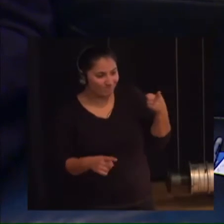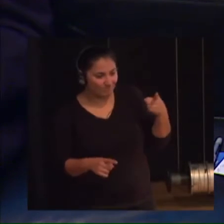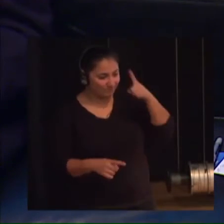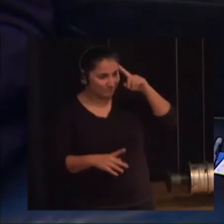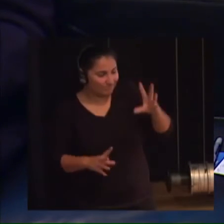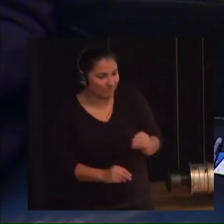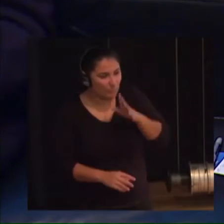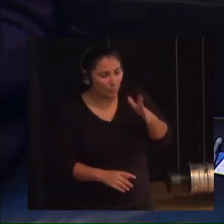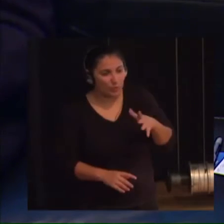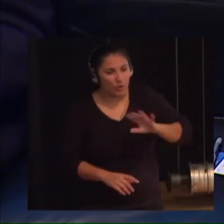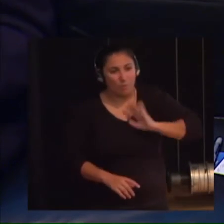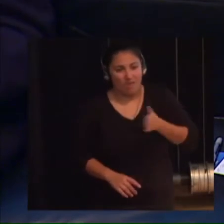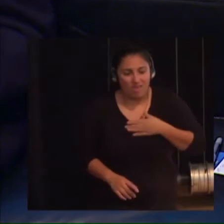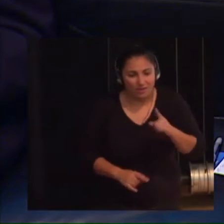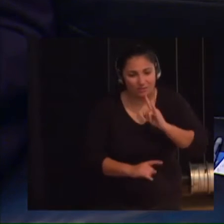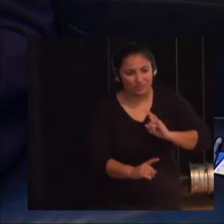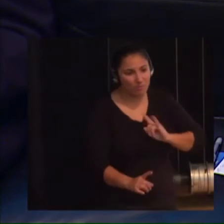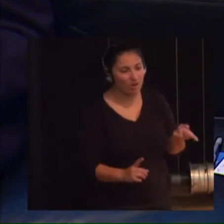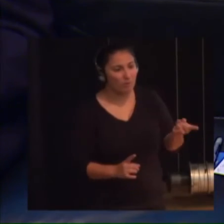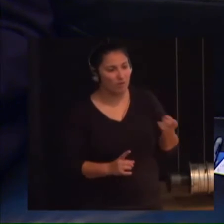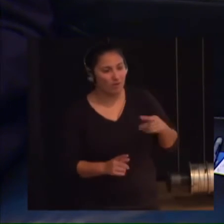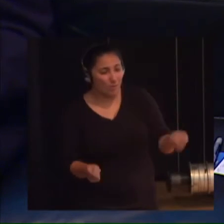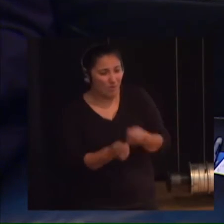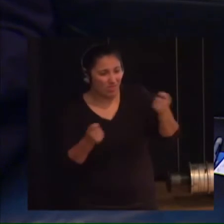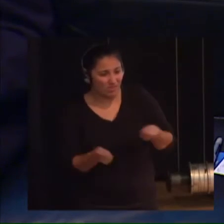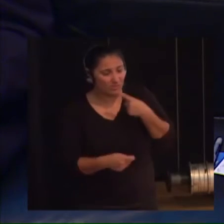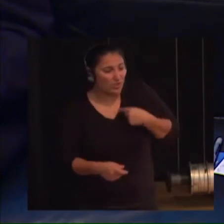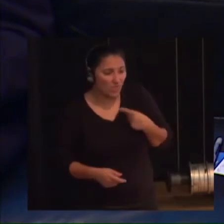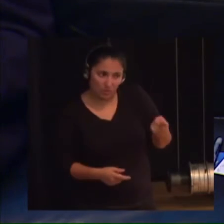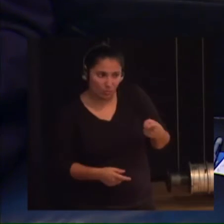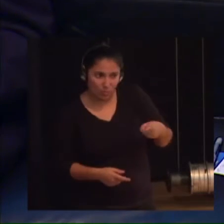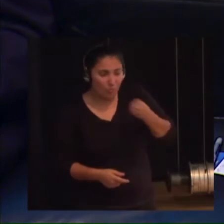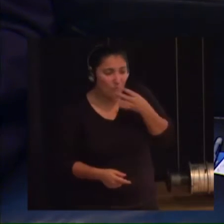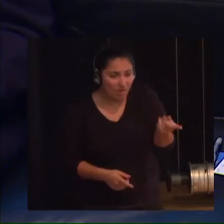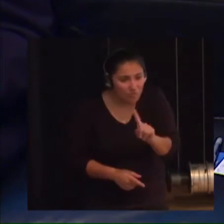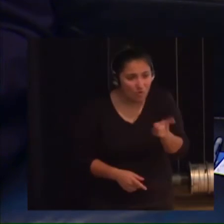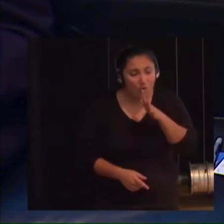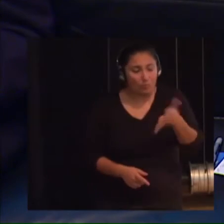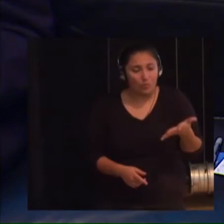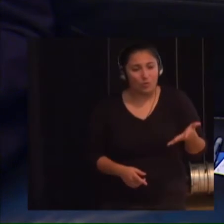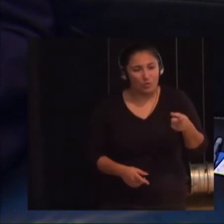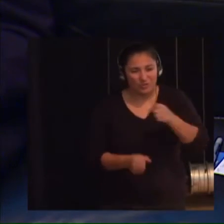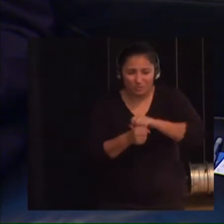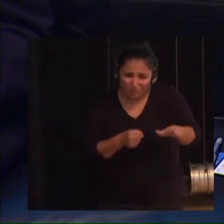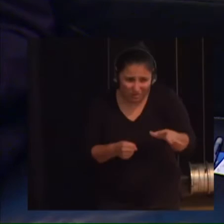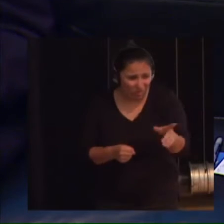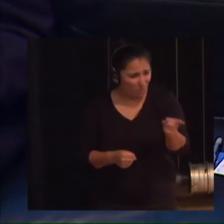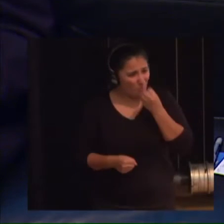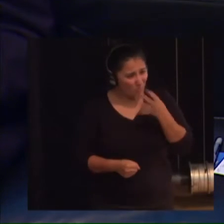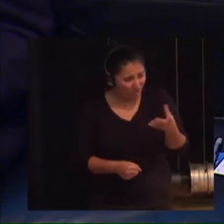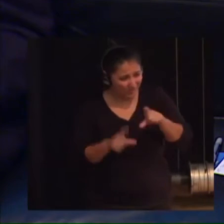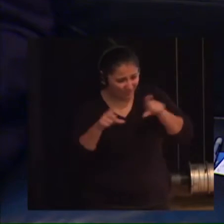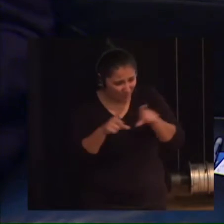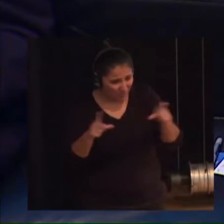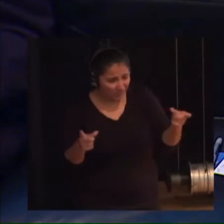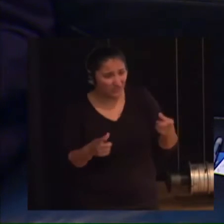that in the days when advertising worked. But I do think we need to think about, again, there are different models, and how do you create that that